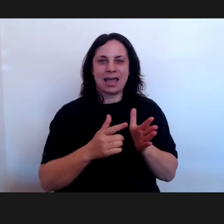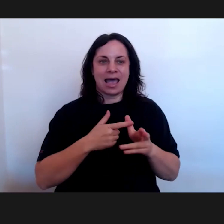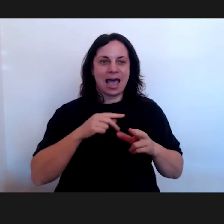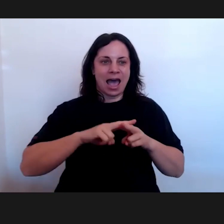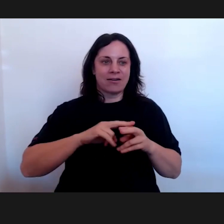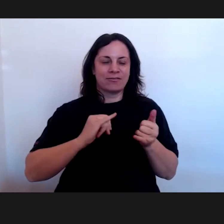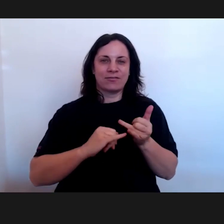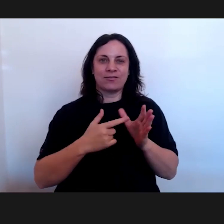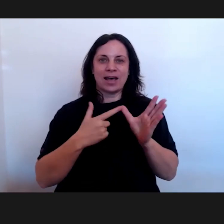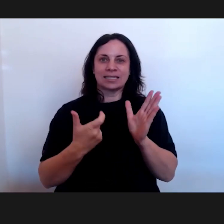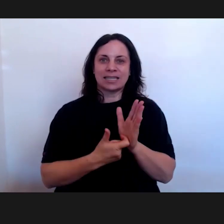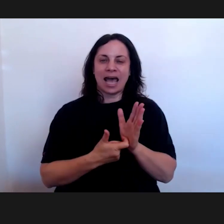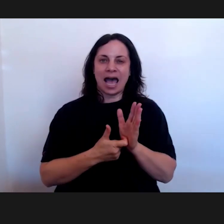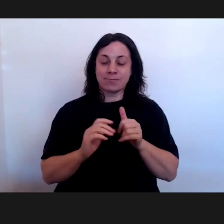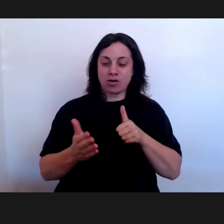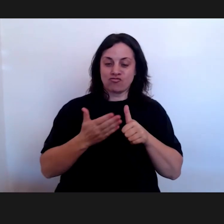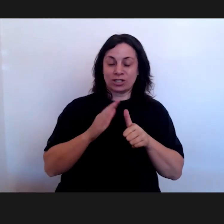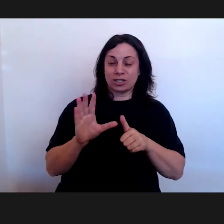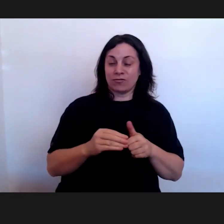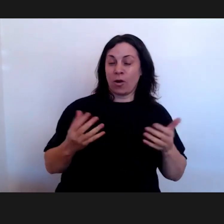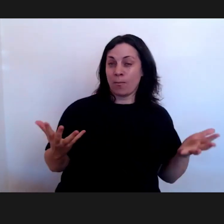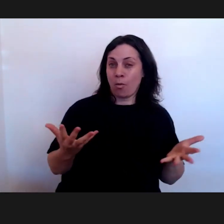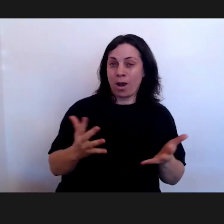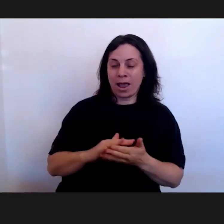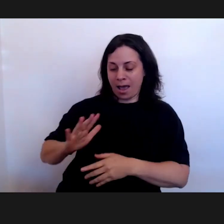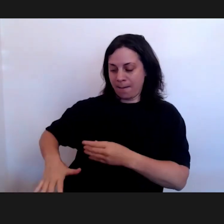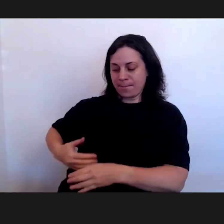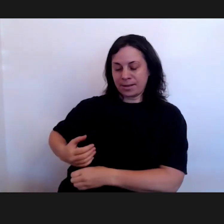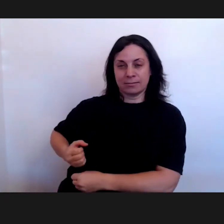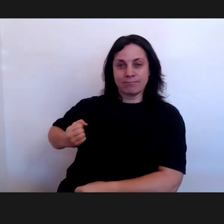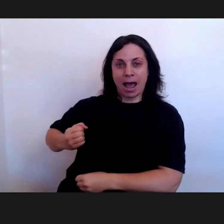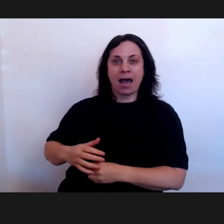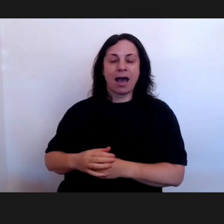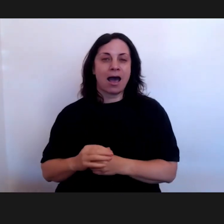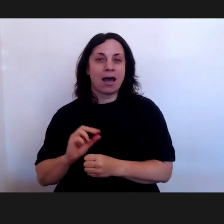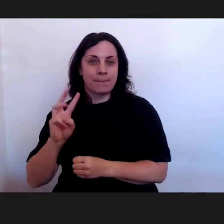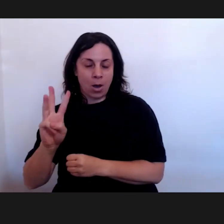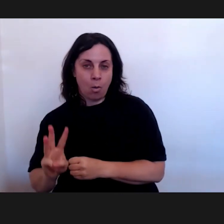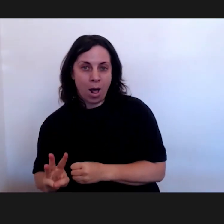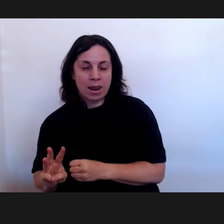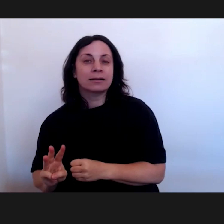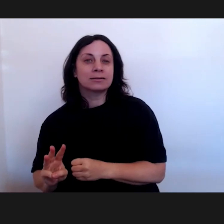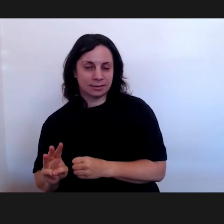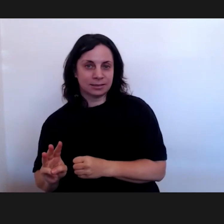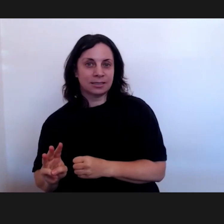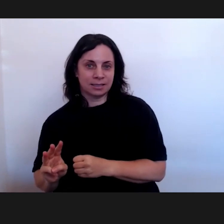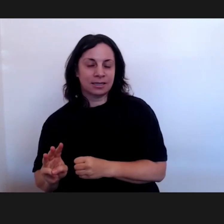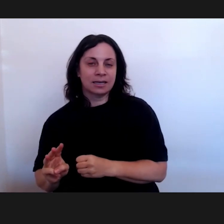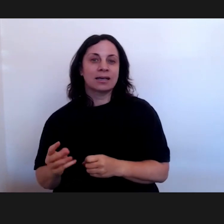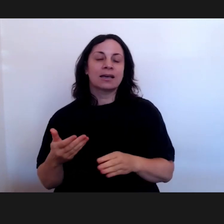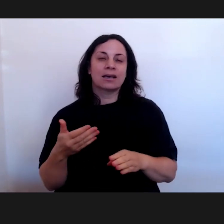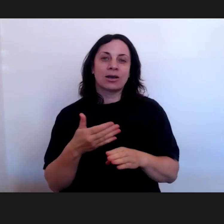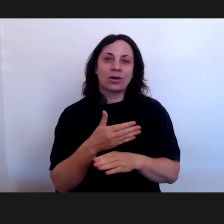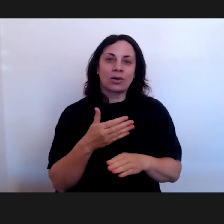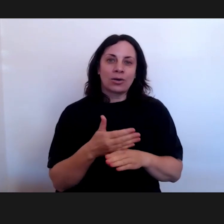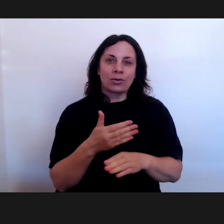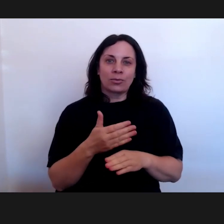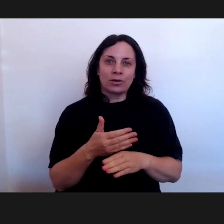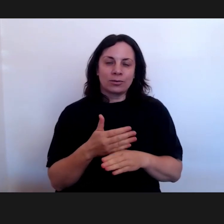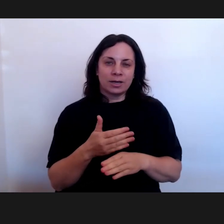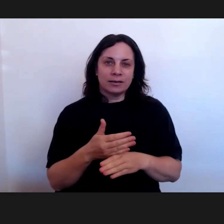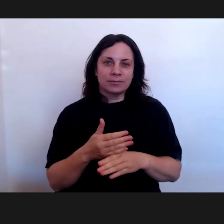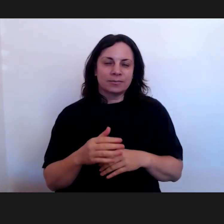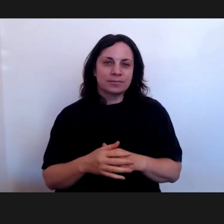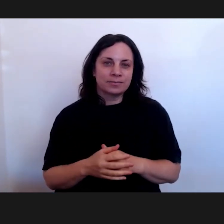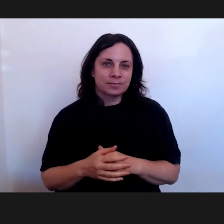Myanmar and I live in Wellington, New Zealand now, and I work for Asia Pacific Refugee Rights Network as a co-secretary general